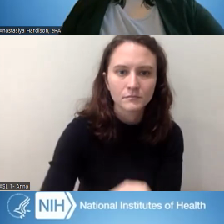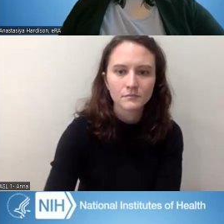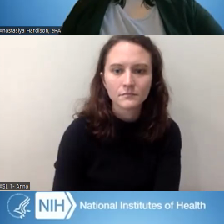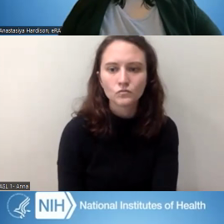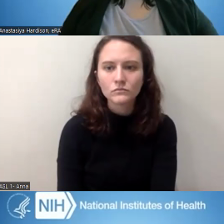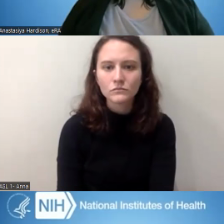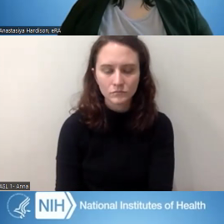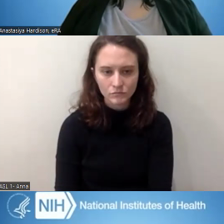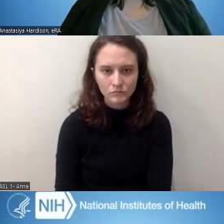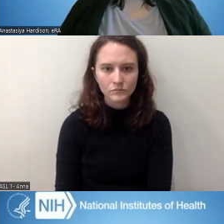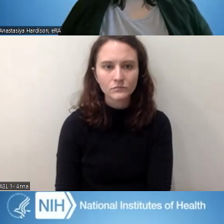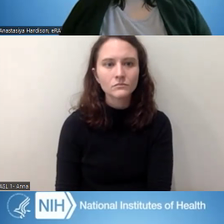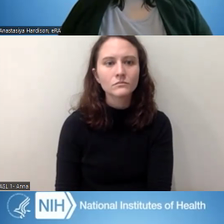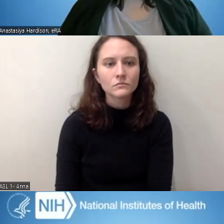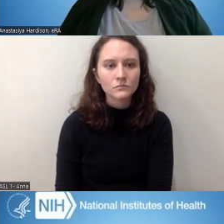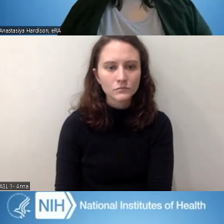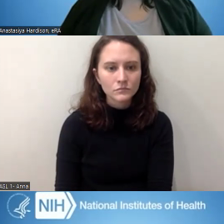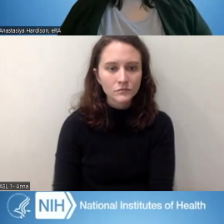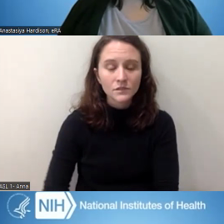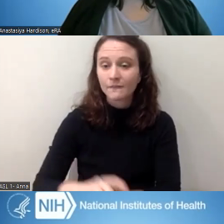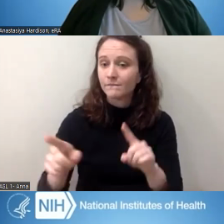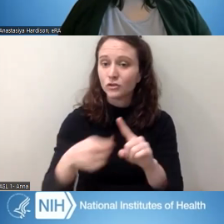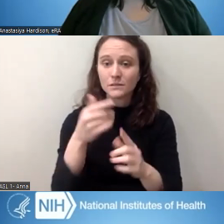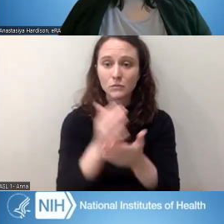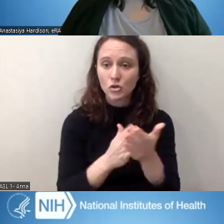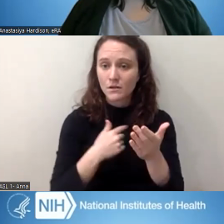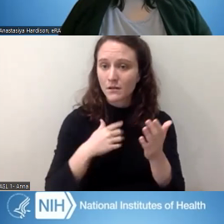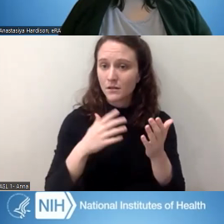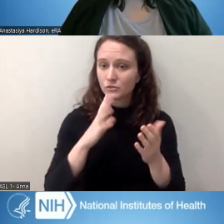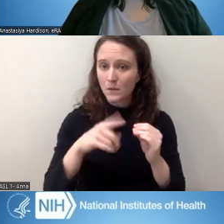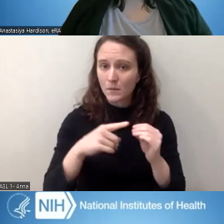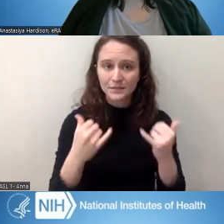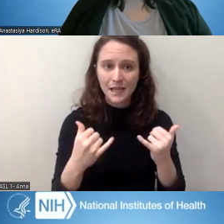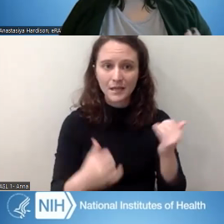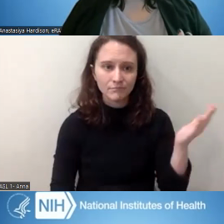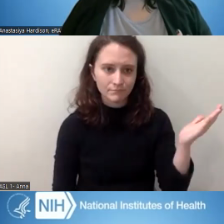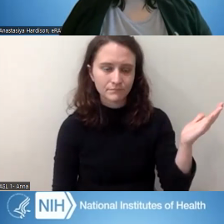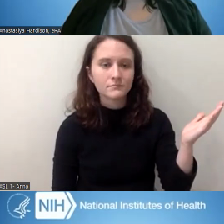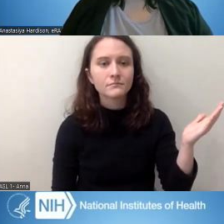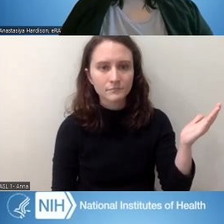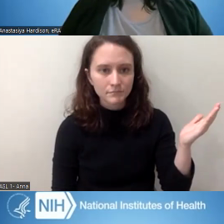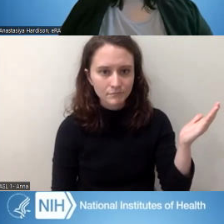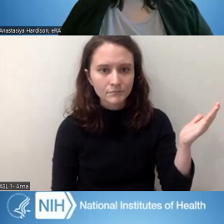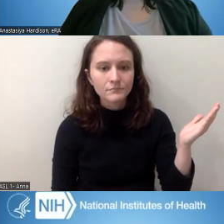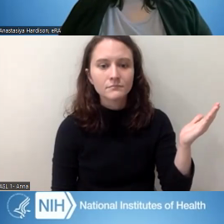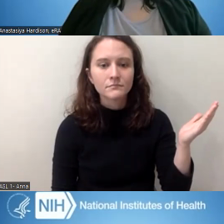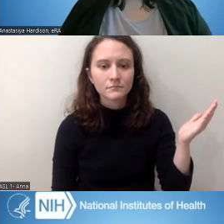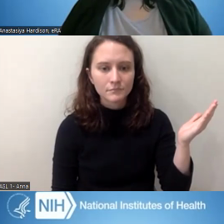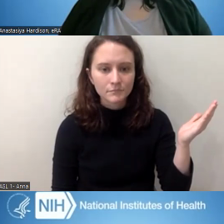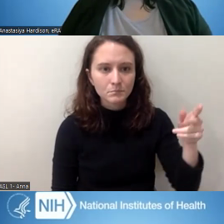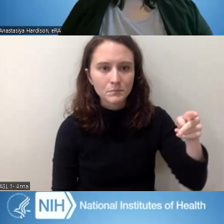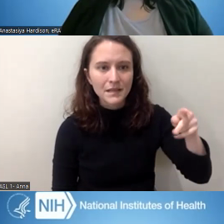The first component I wanted to talk about is the PI status and the SO status.